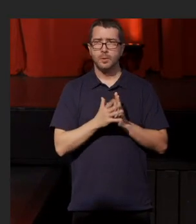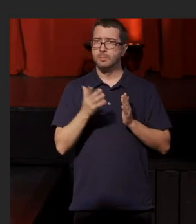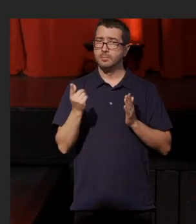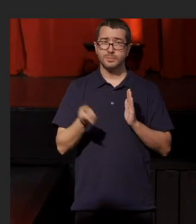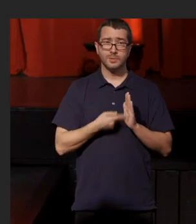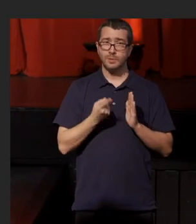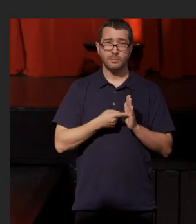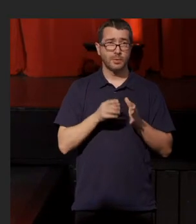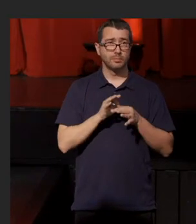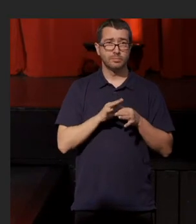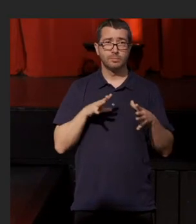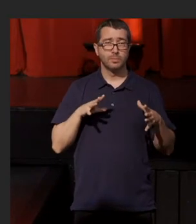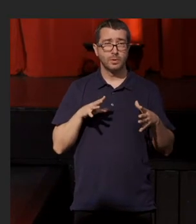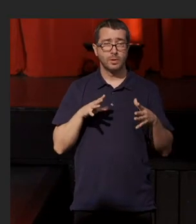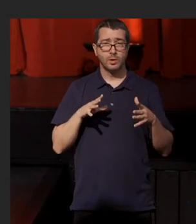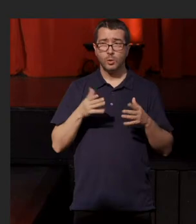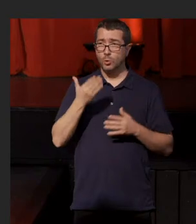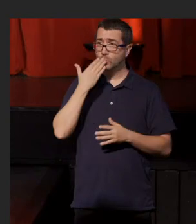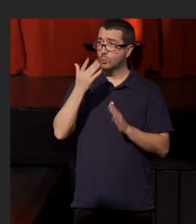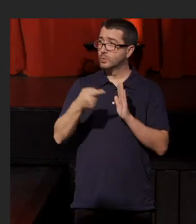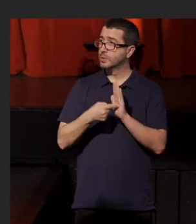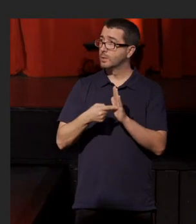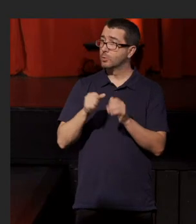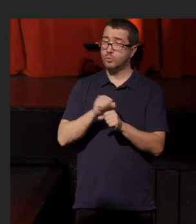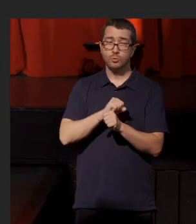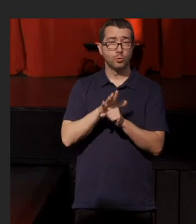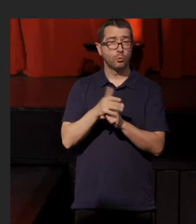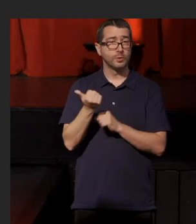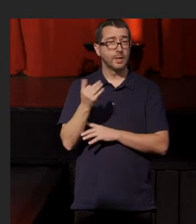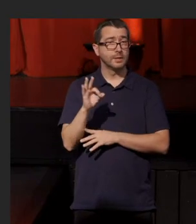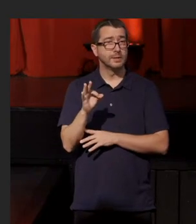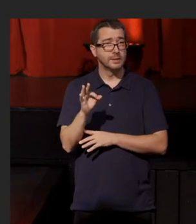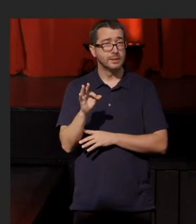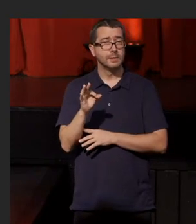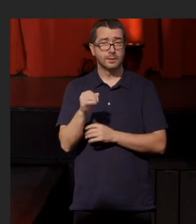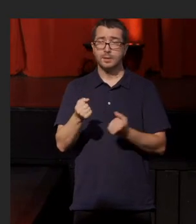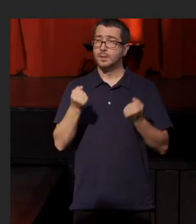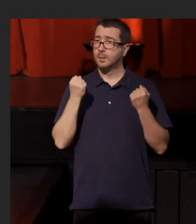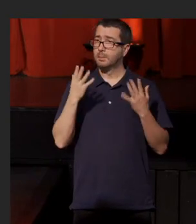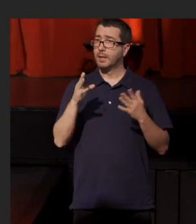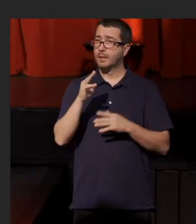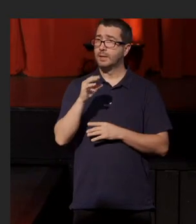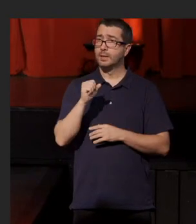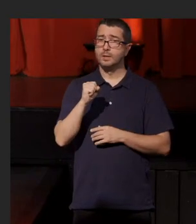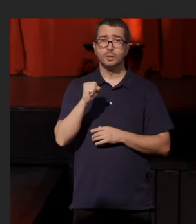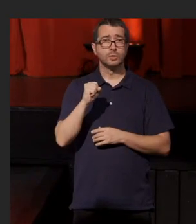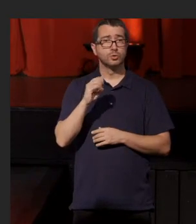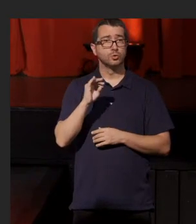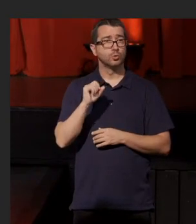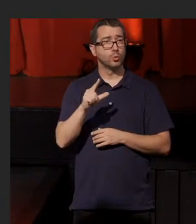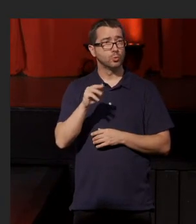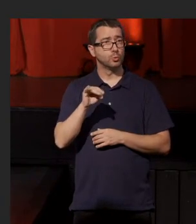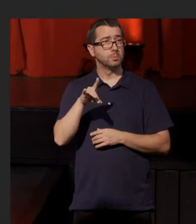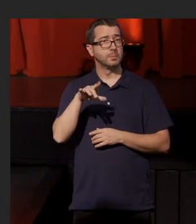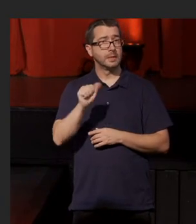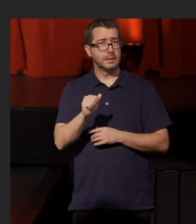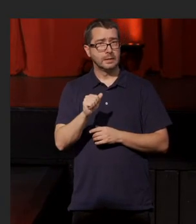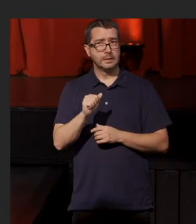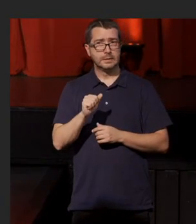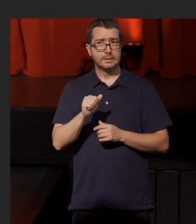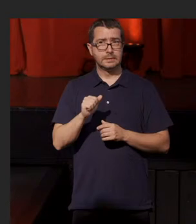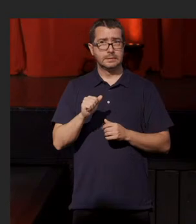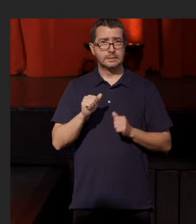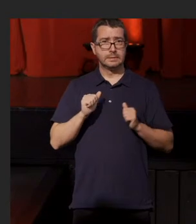And COVID-19 is a really good example. A lot of the platforms were really, really hesitant to